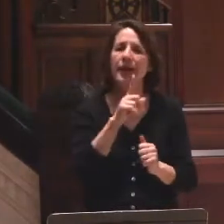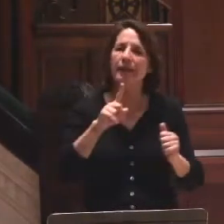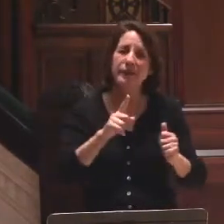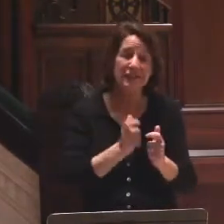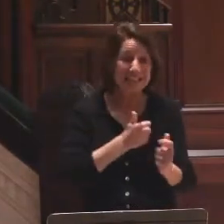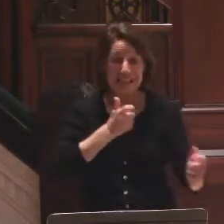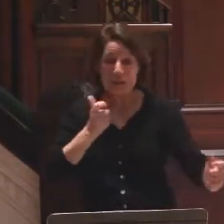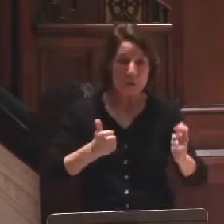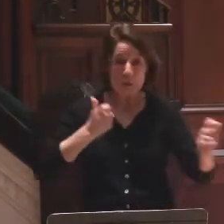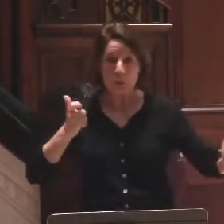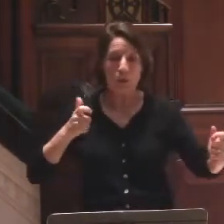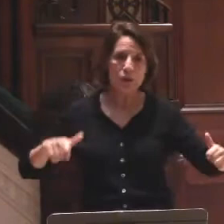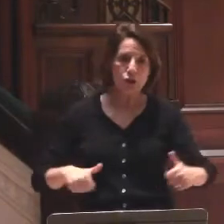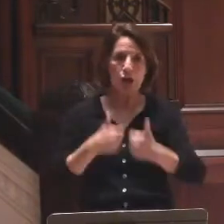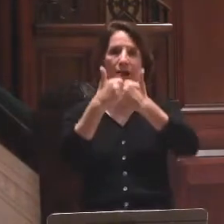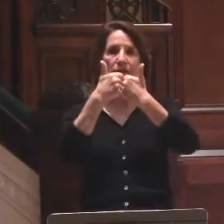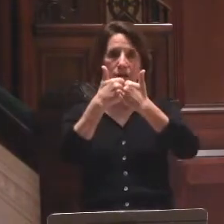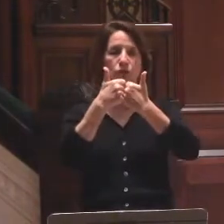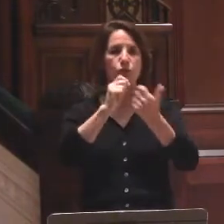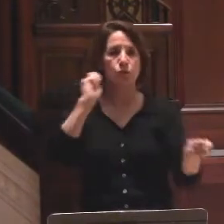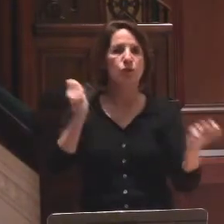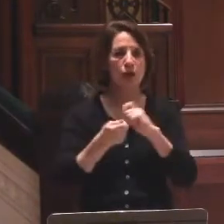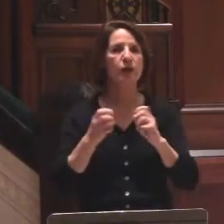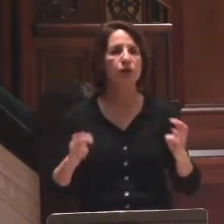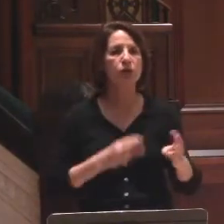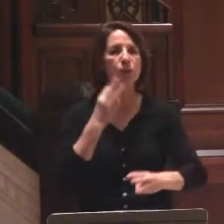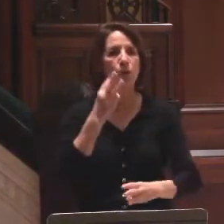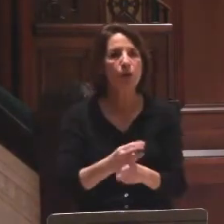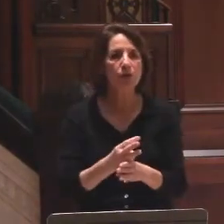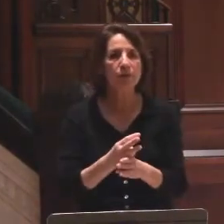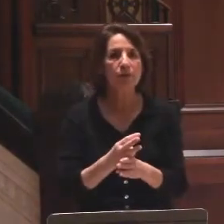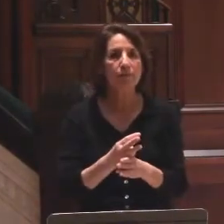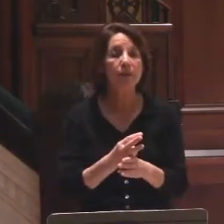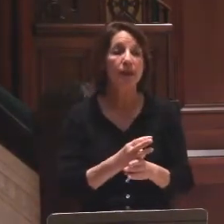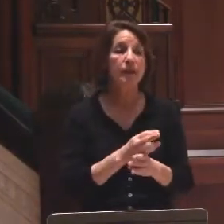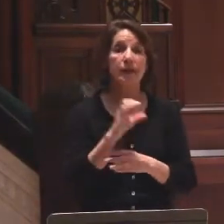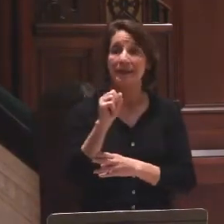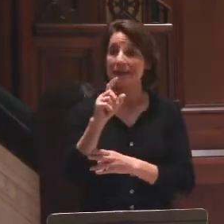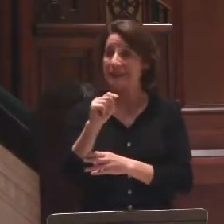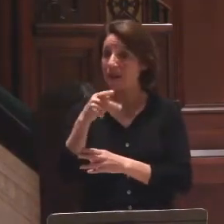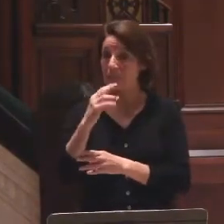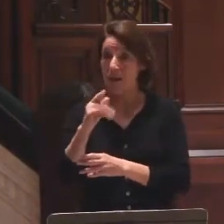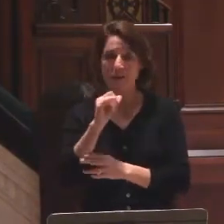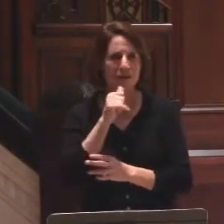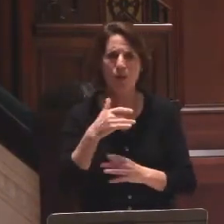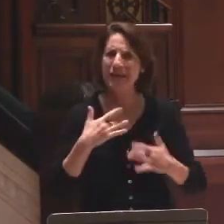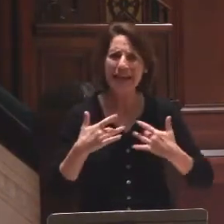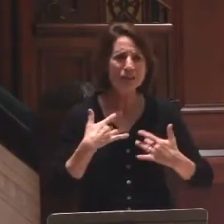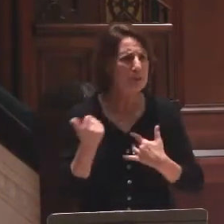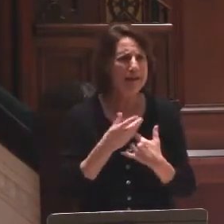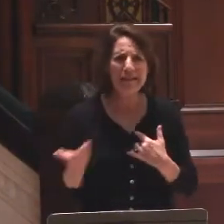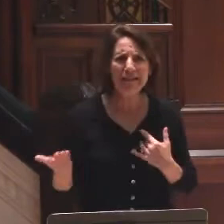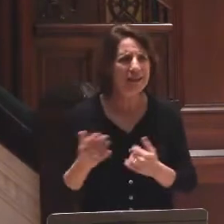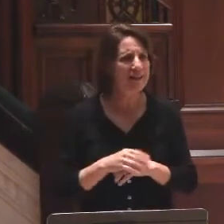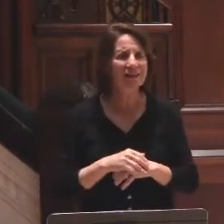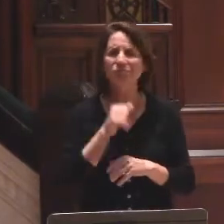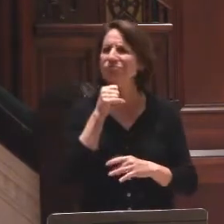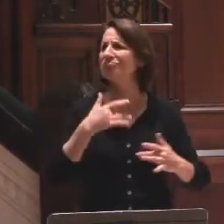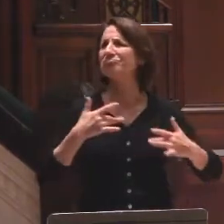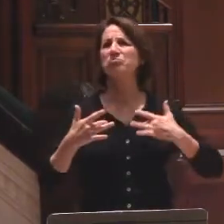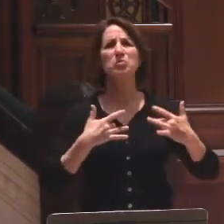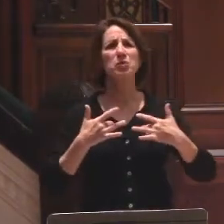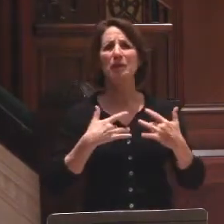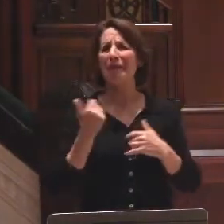to transform our world. So again, St. Paul says, don't be anxious about anything. Don't worry